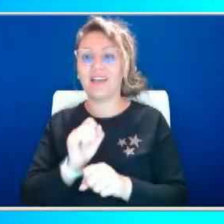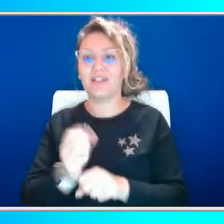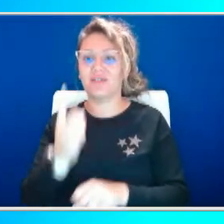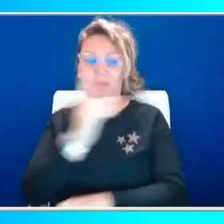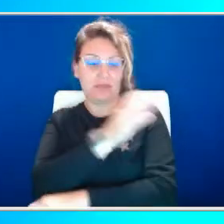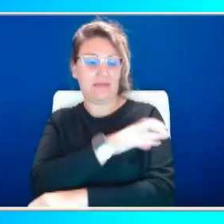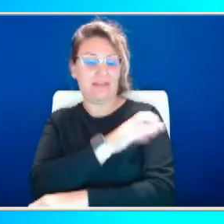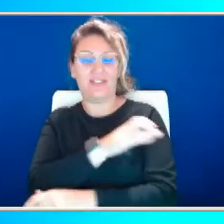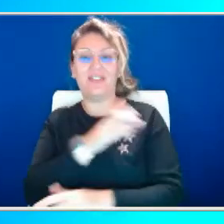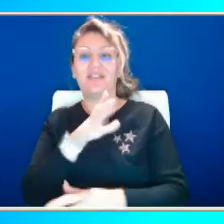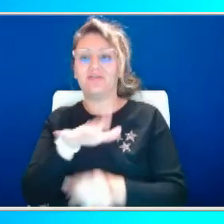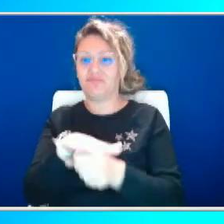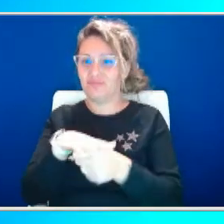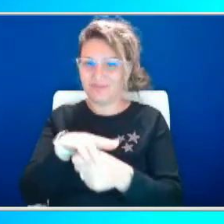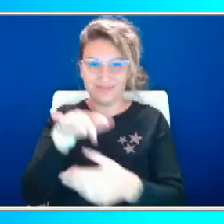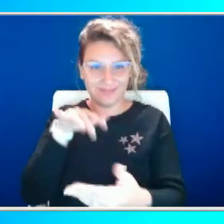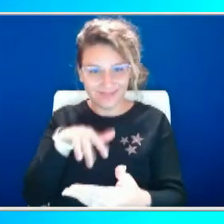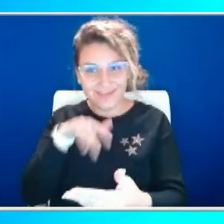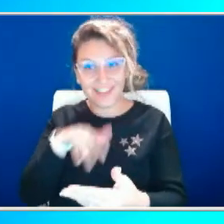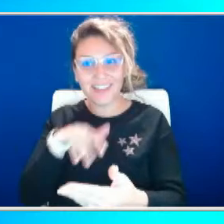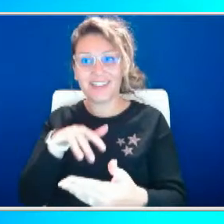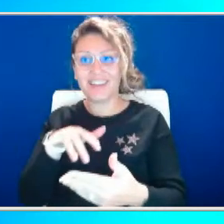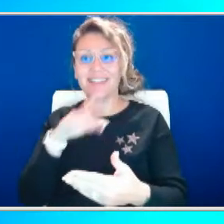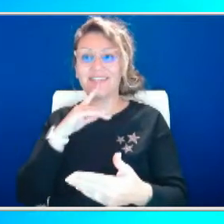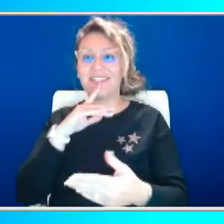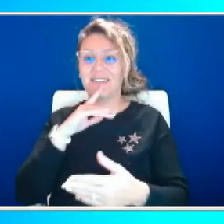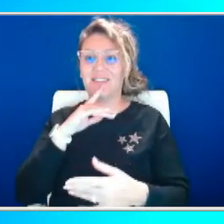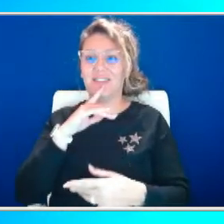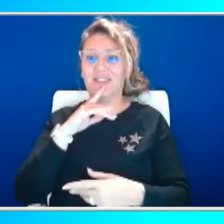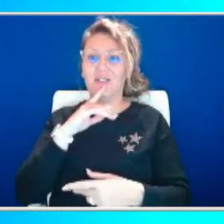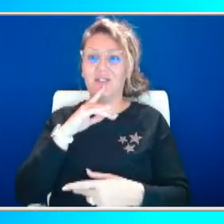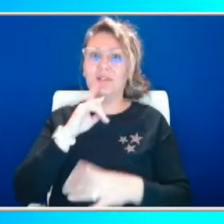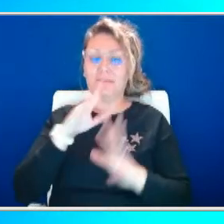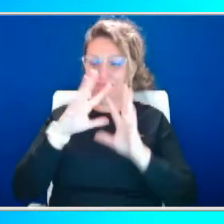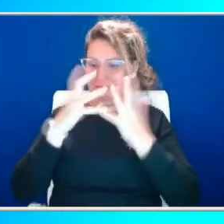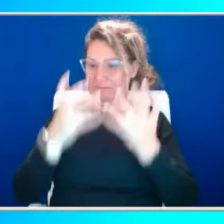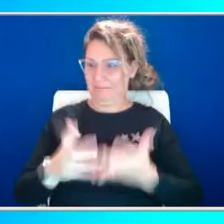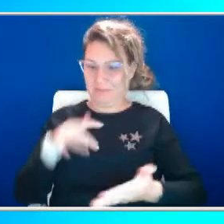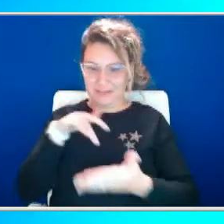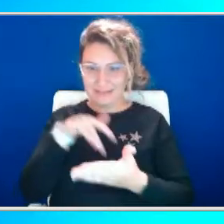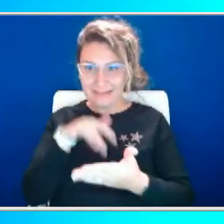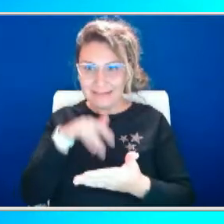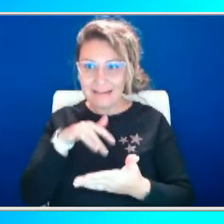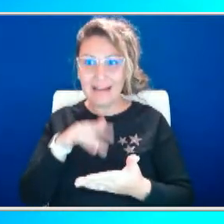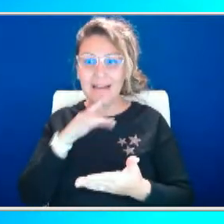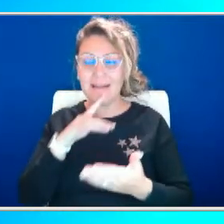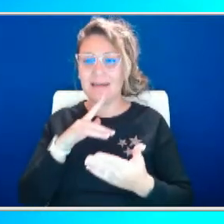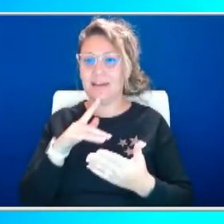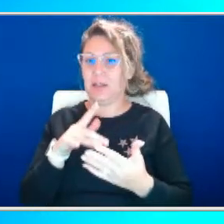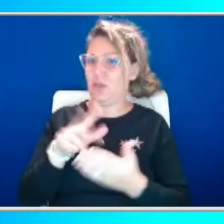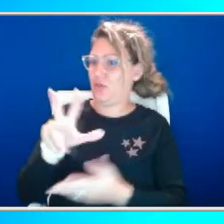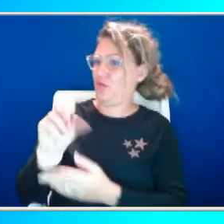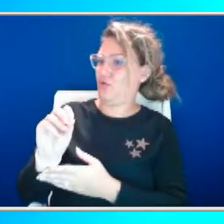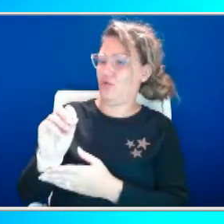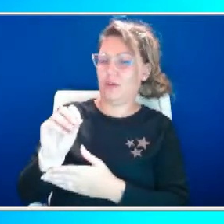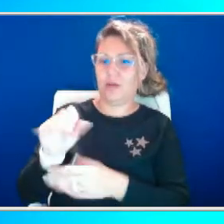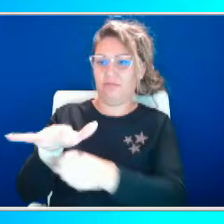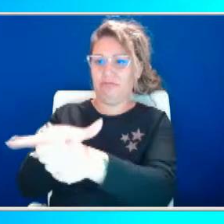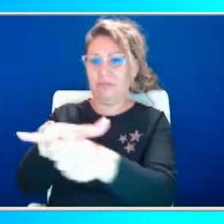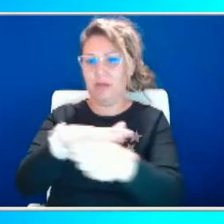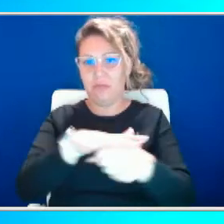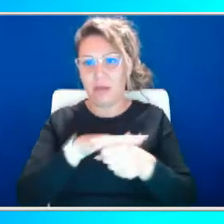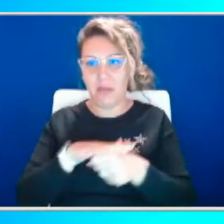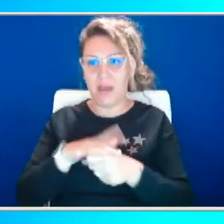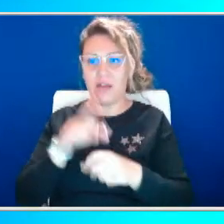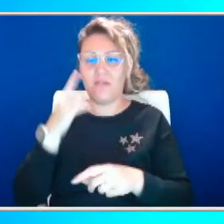that trial. So it was a kind of a international clinical study with over 30 sites, one of the largest studies for, lower back pain